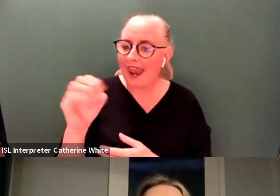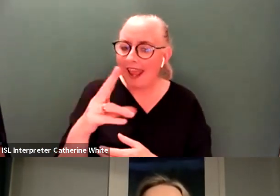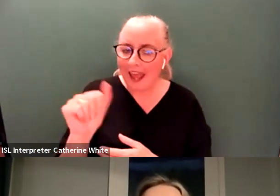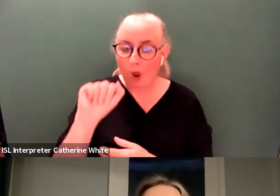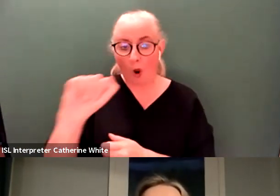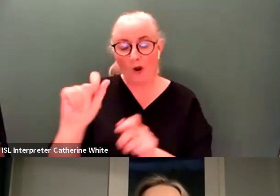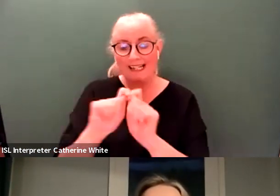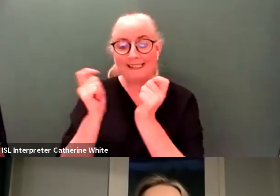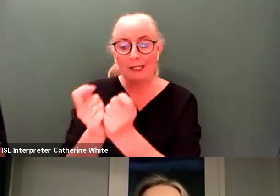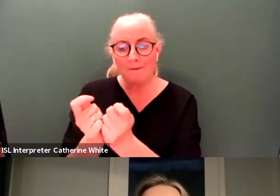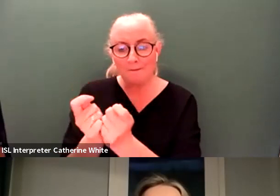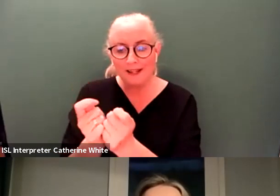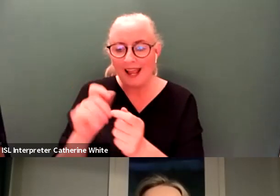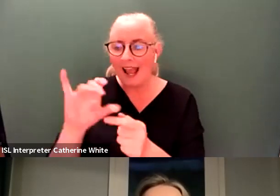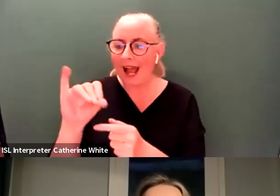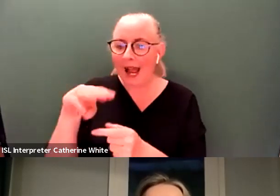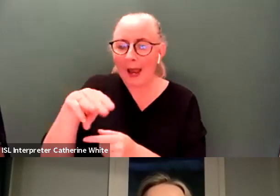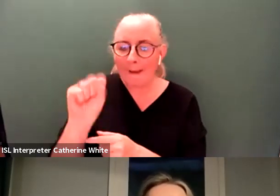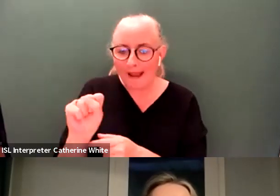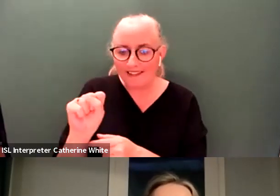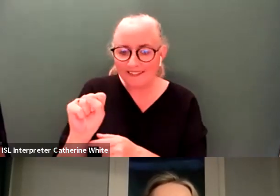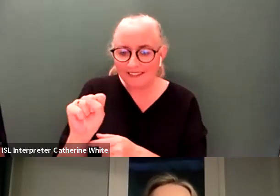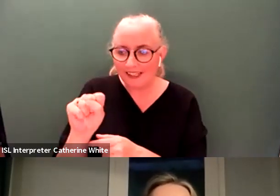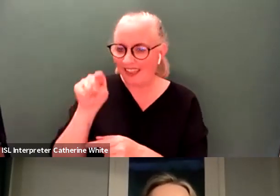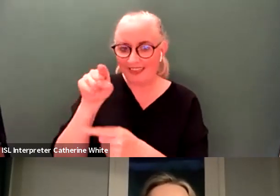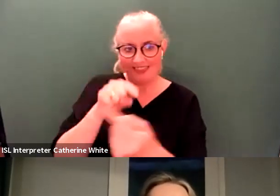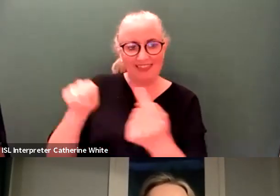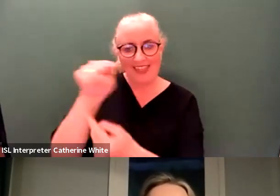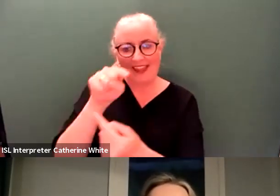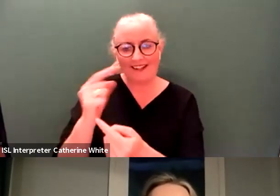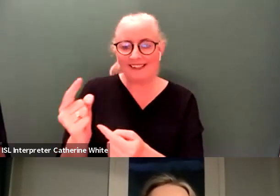team in IMS, and Jean